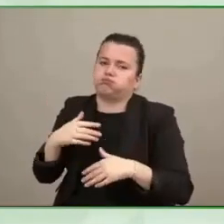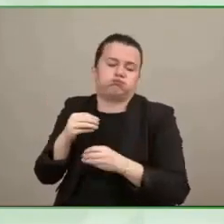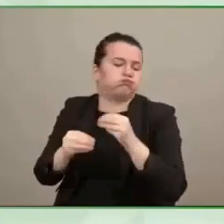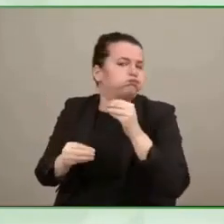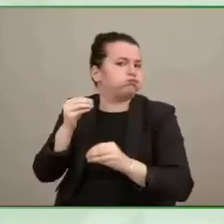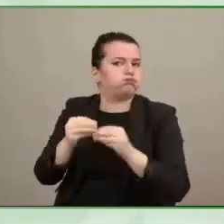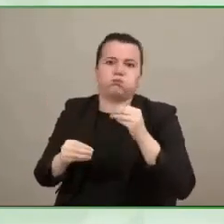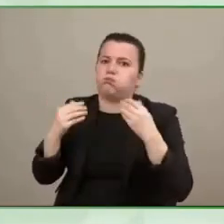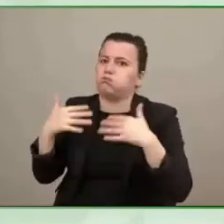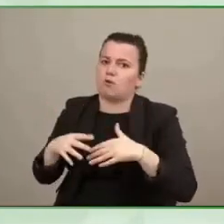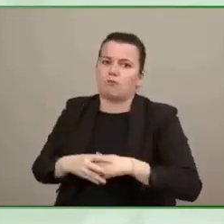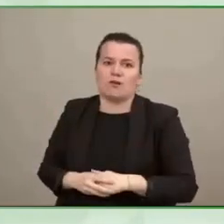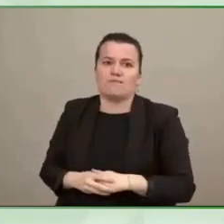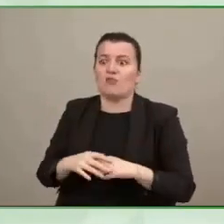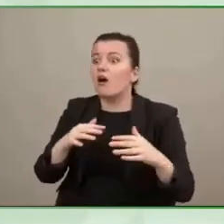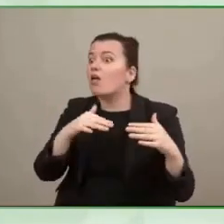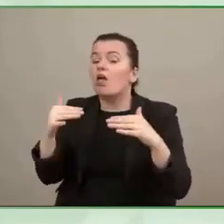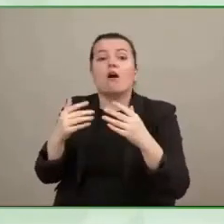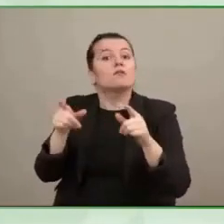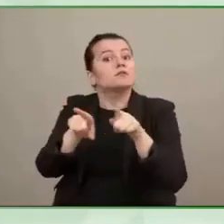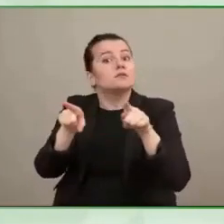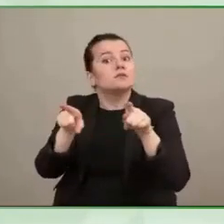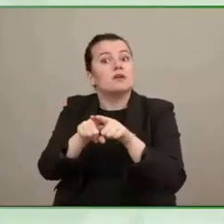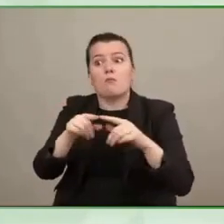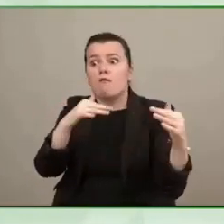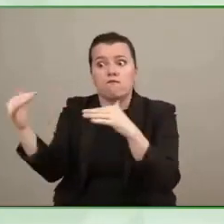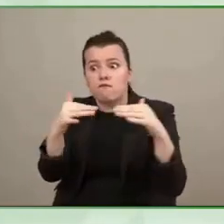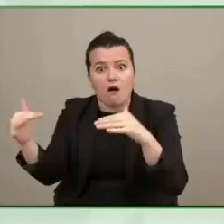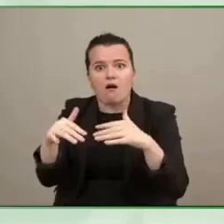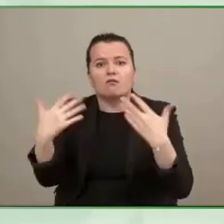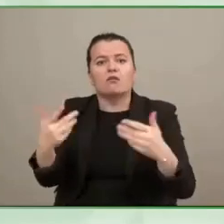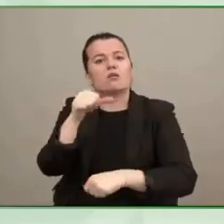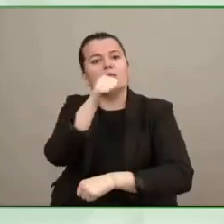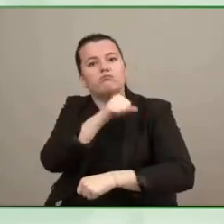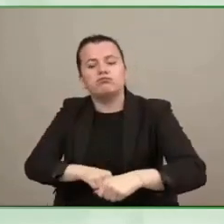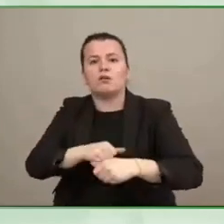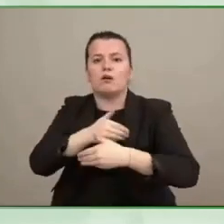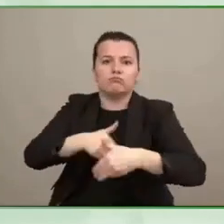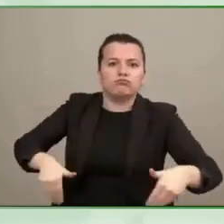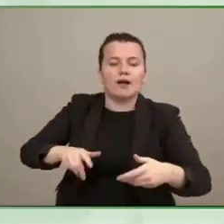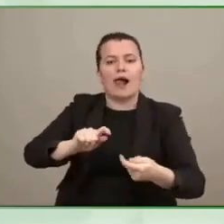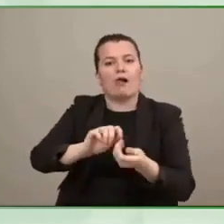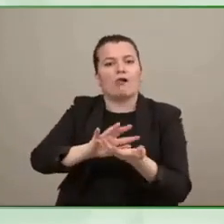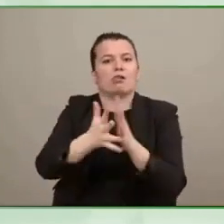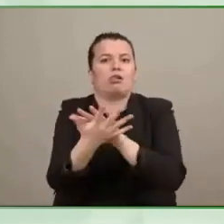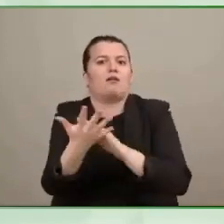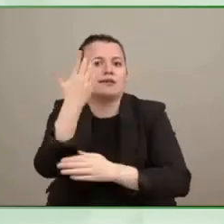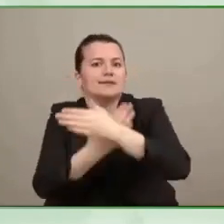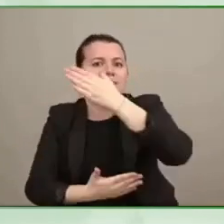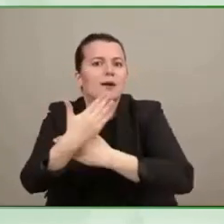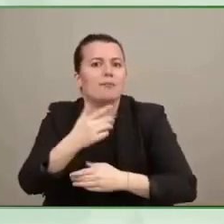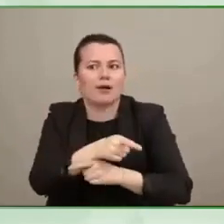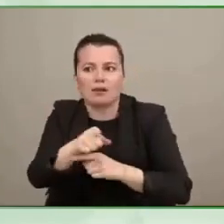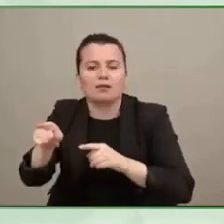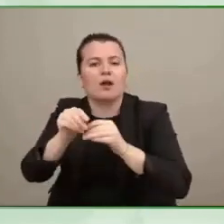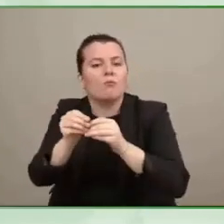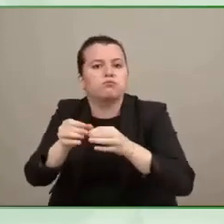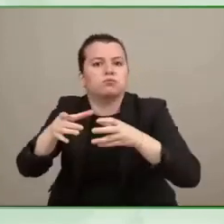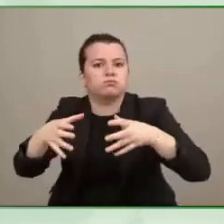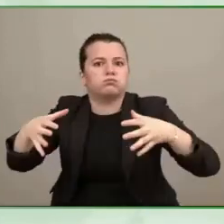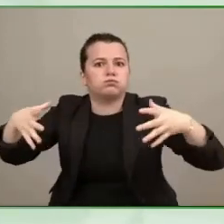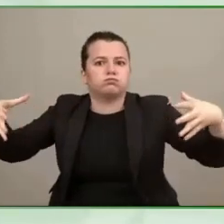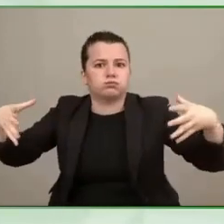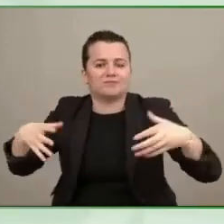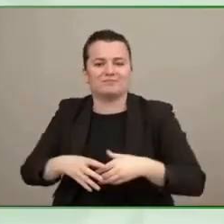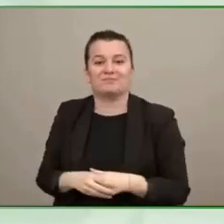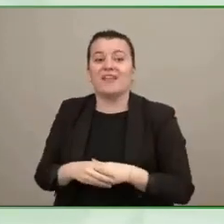becoming disabled, let's say. We will connect to Iraq now with Mr. Fuad Abdullah, which